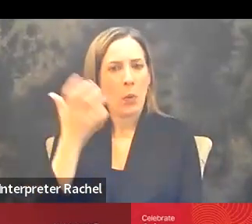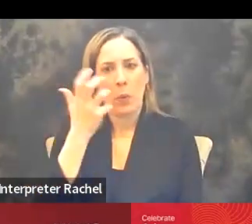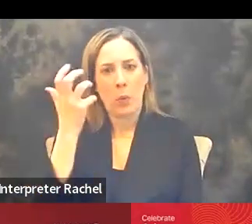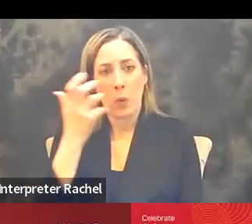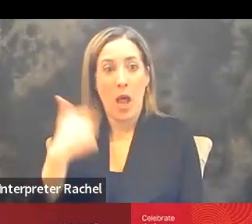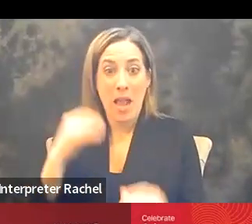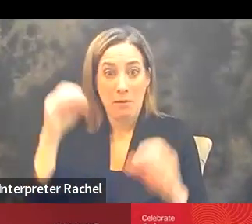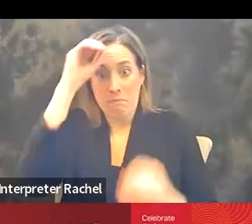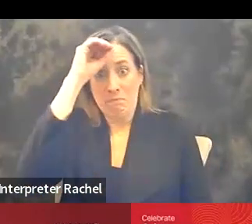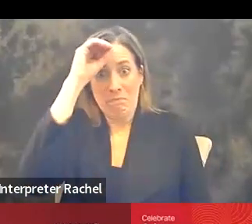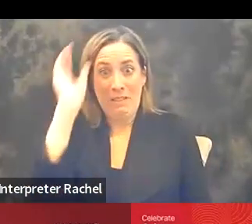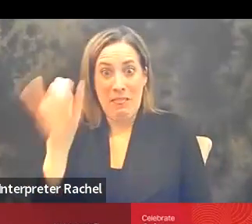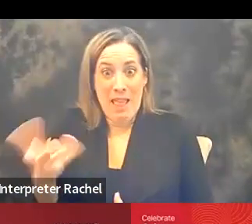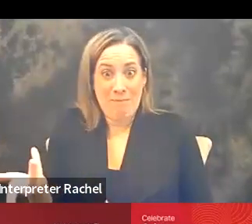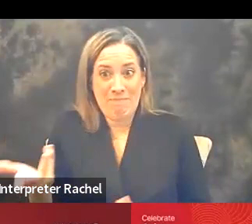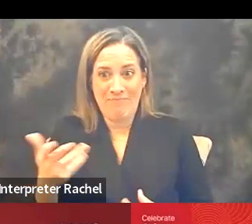idea.